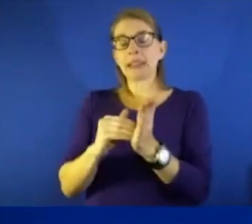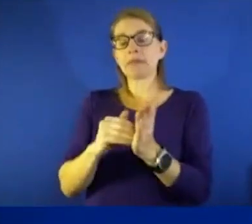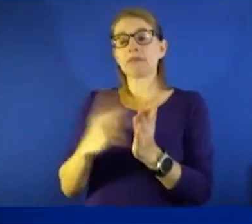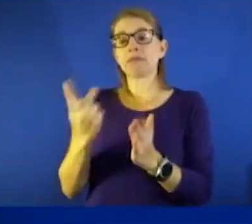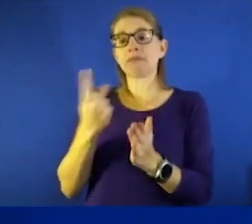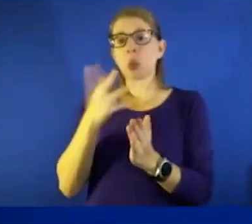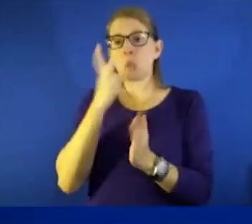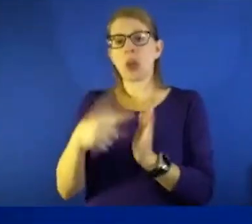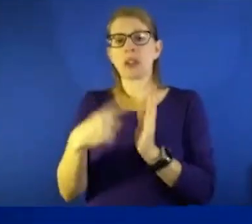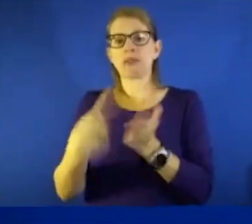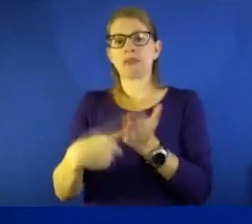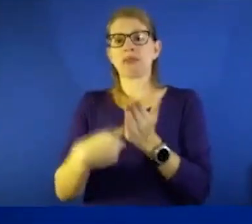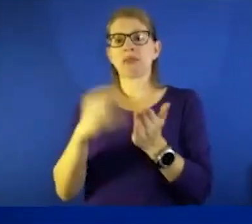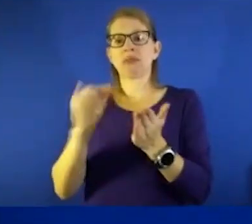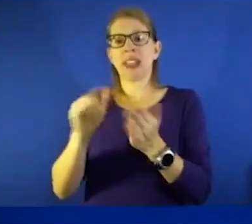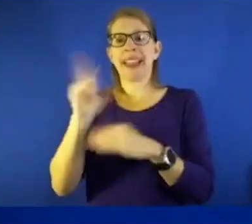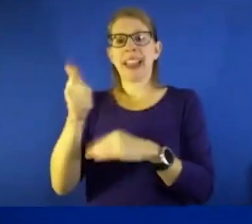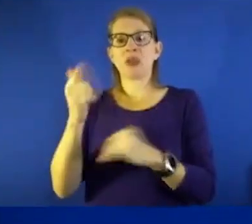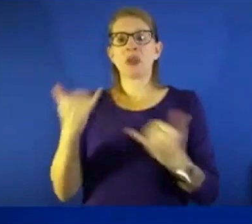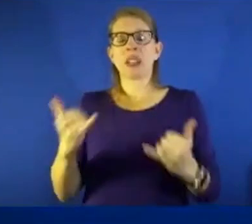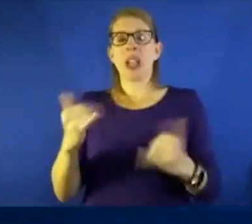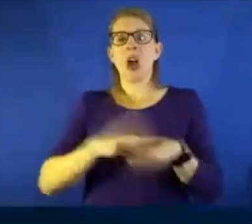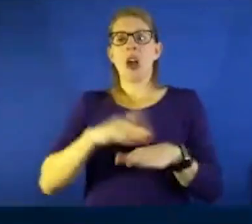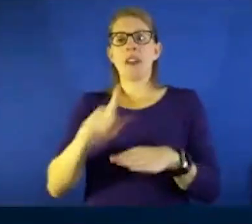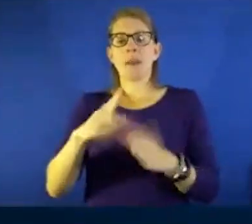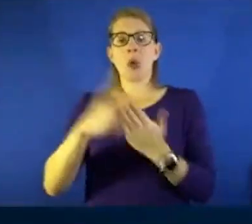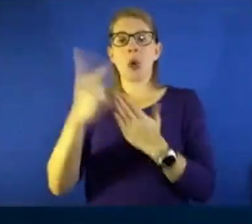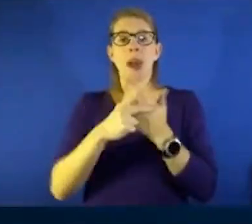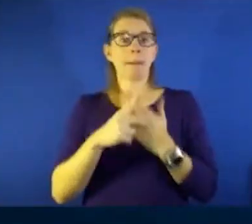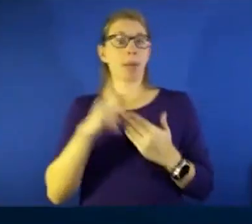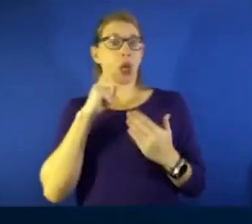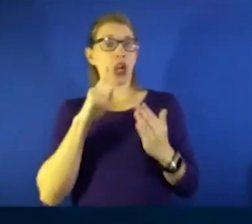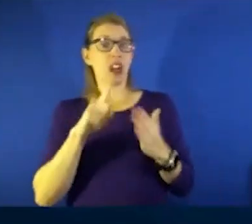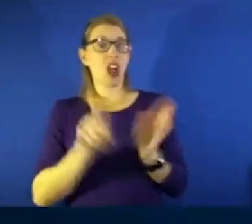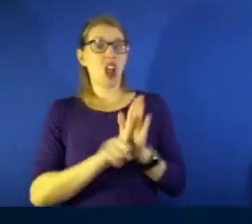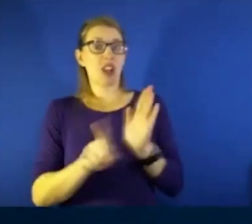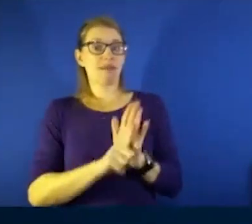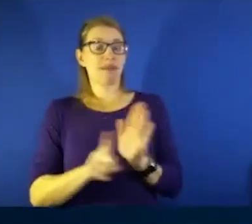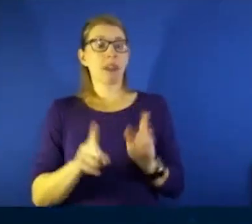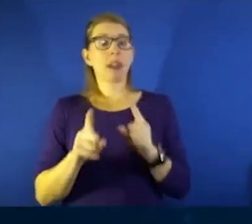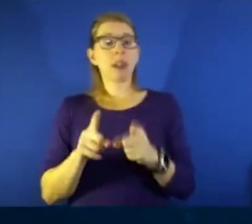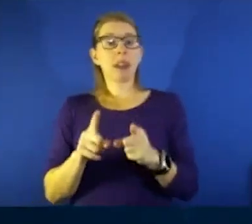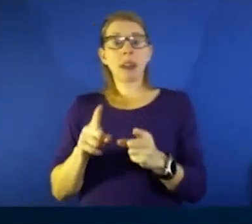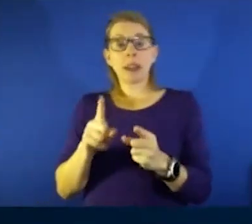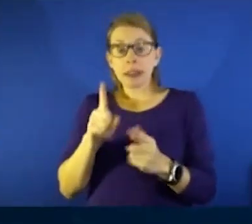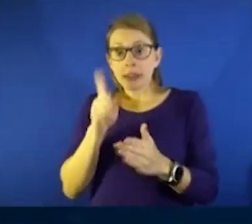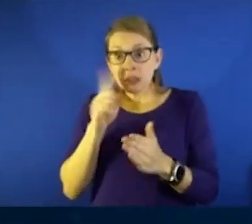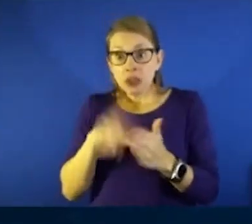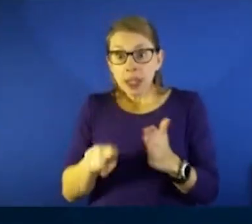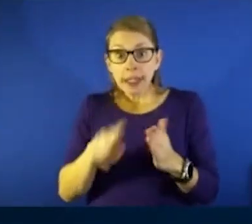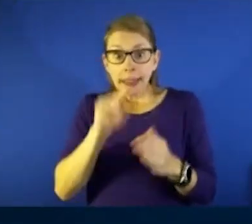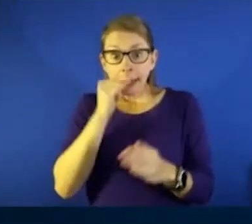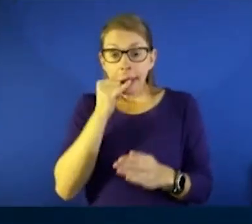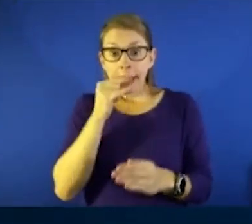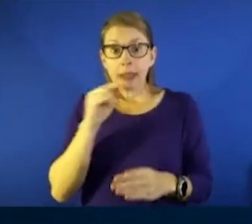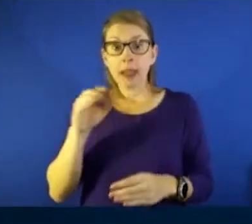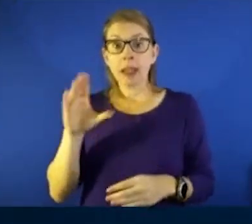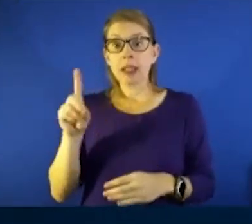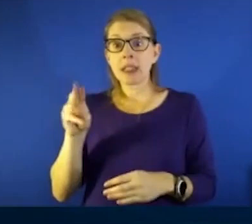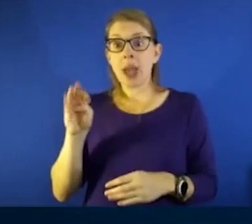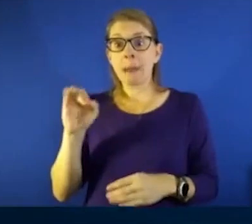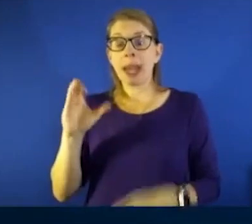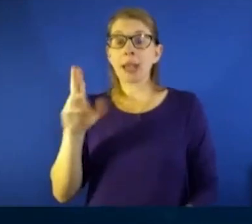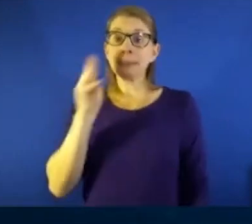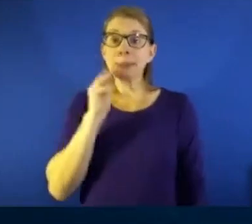today on this program. All right, let's check in with our kiddos real quick, just see how they're doing. Dominic, you're over there humming us a tune. They're sounding good, yeah. I do.